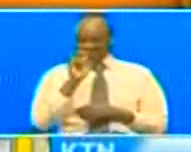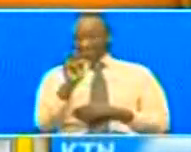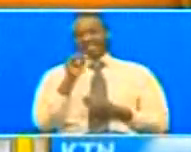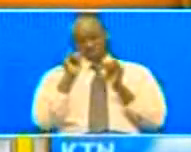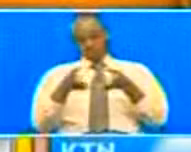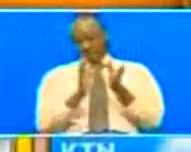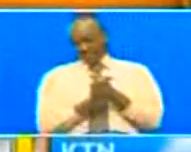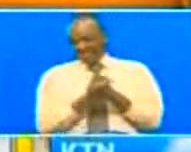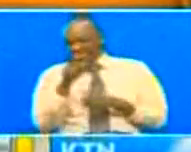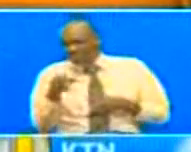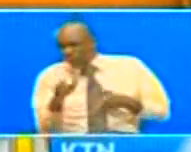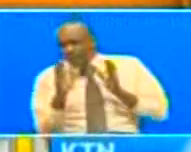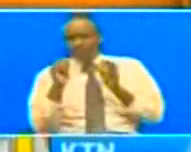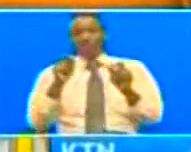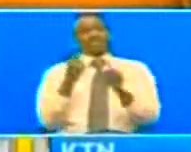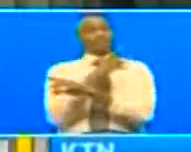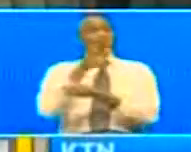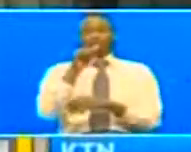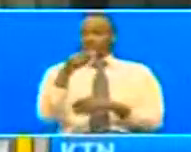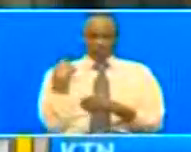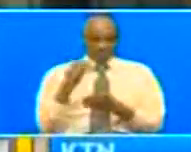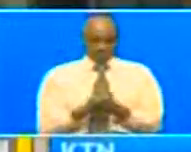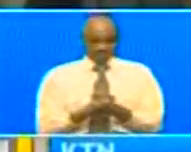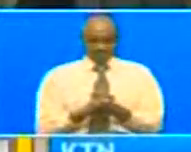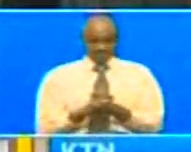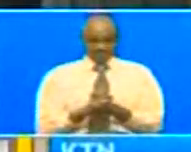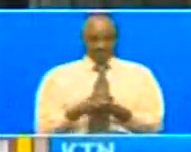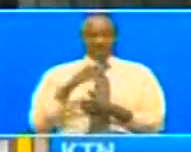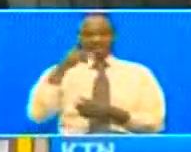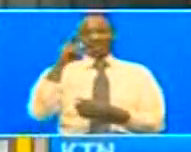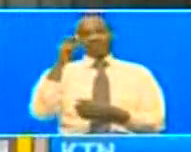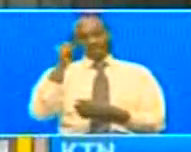what we've seen, in a way that's different from what we've seen before. Adelaide Changole, KTN Business.